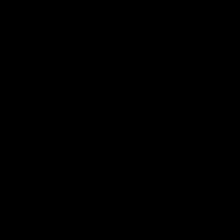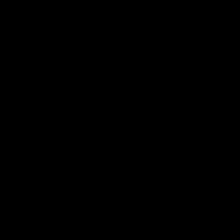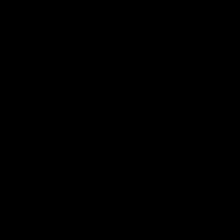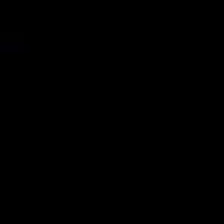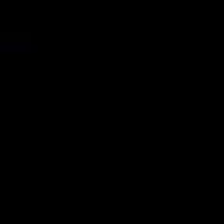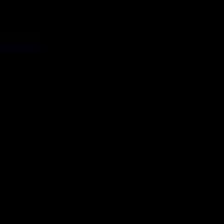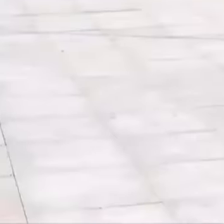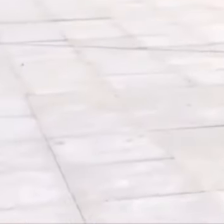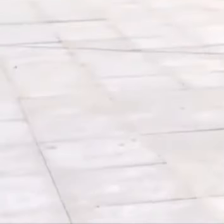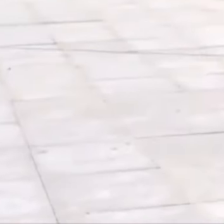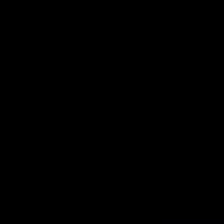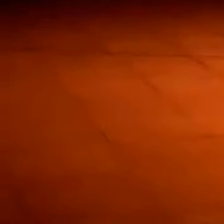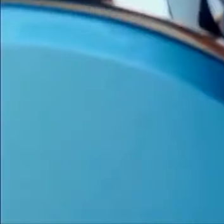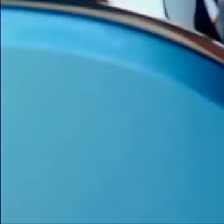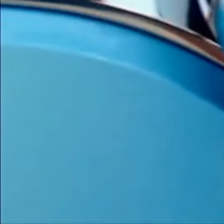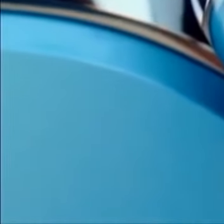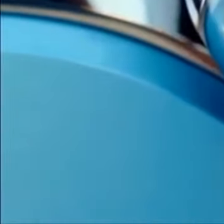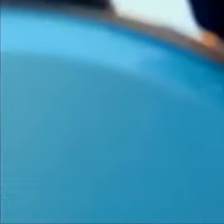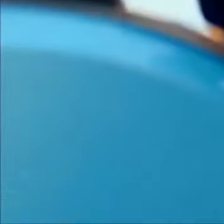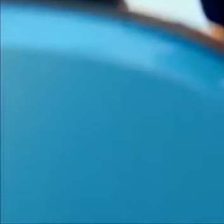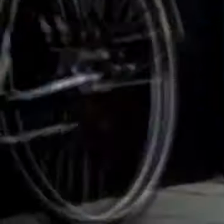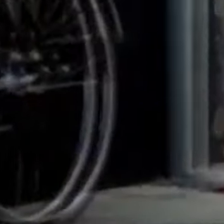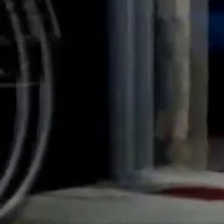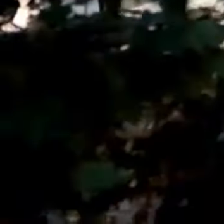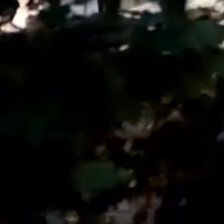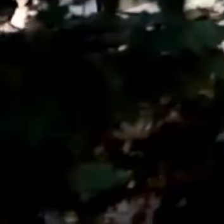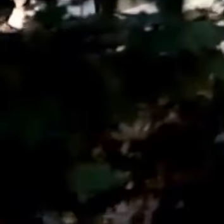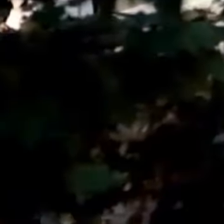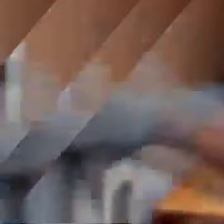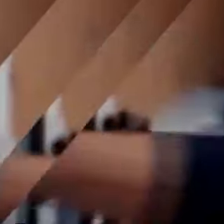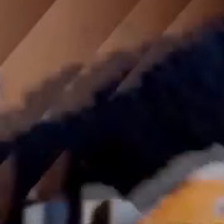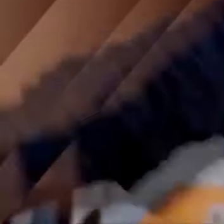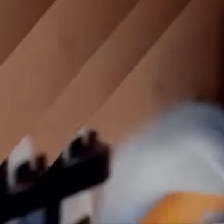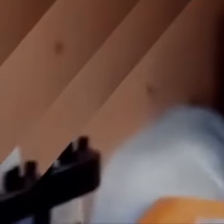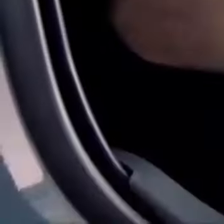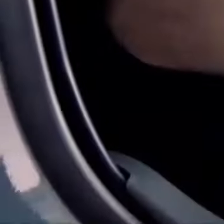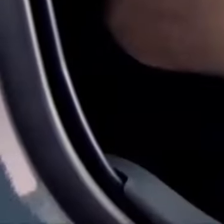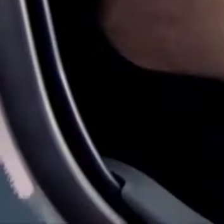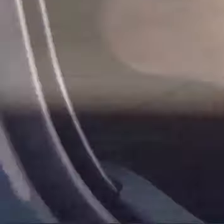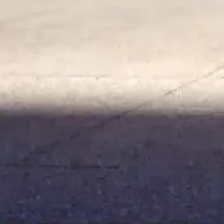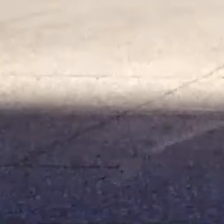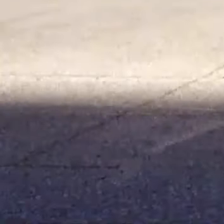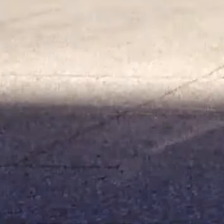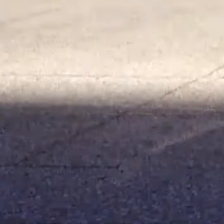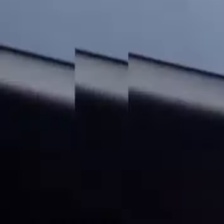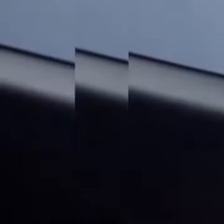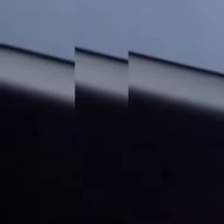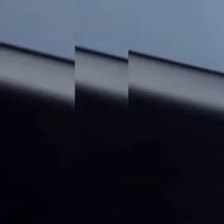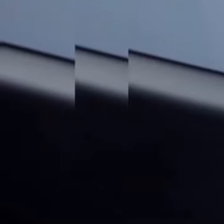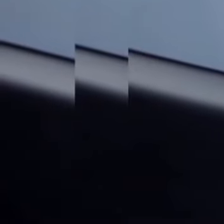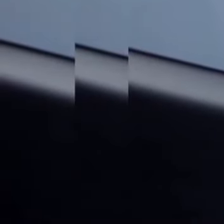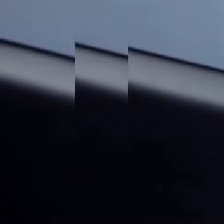involves big projects. We're all familiar with the Renault Group's experience in renewable energy and its strong position in the electric light utility